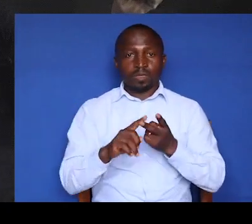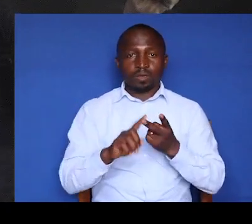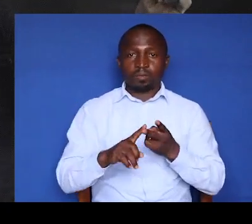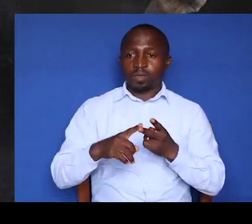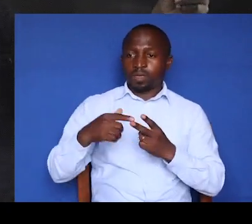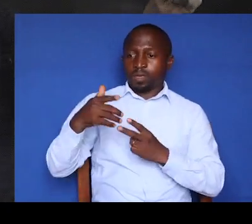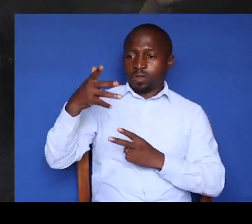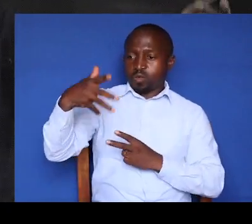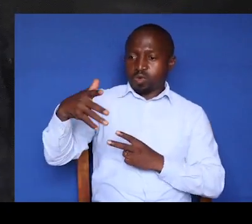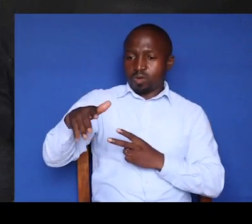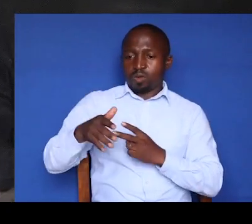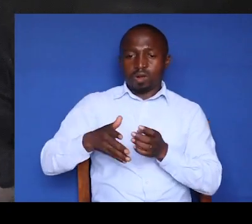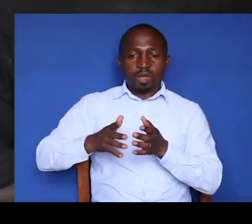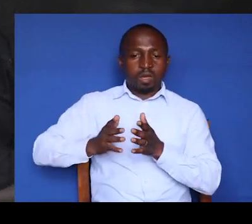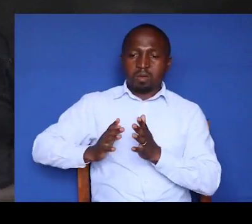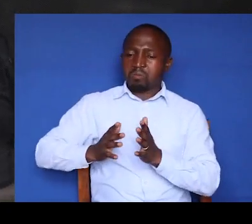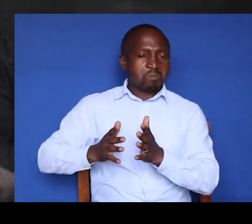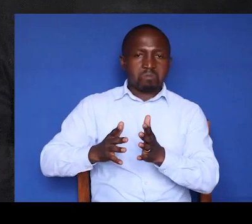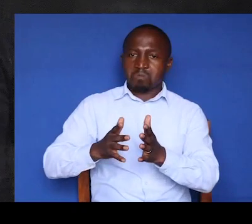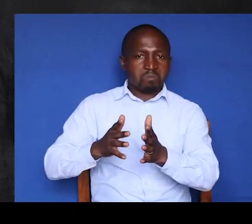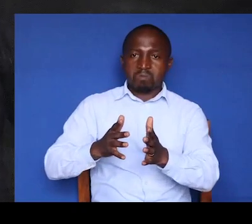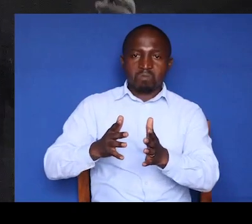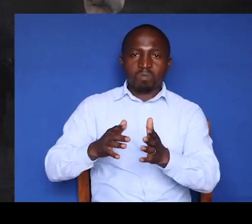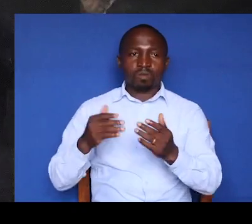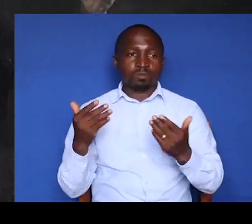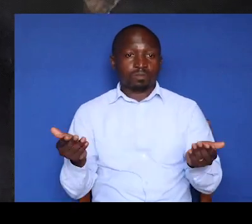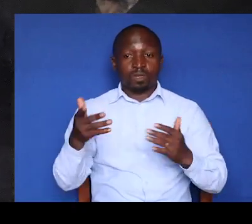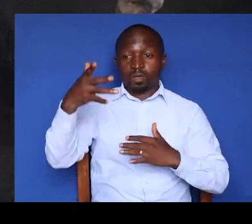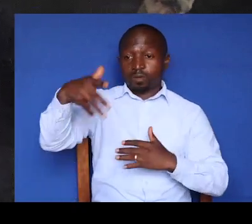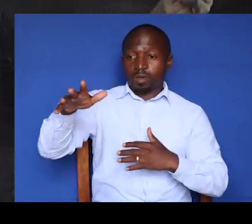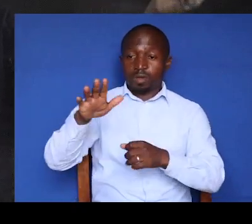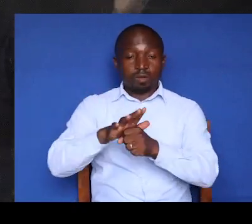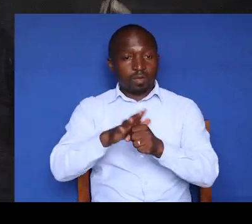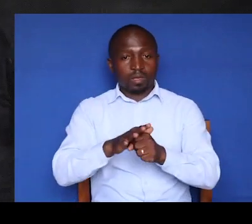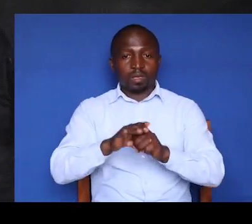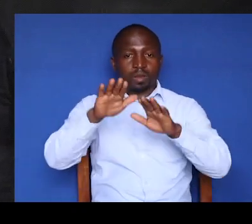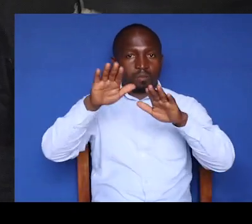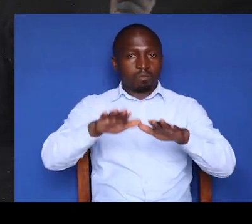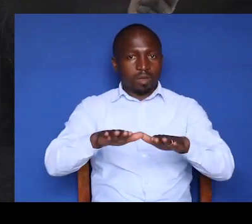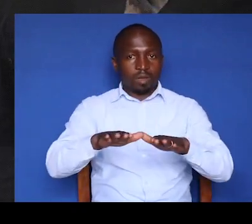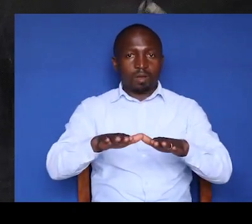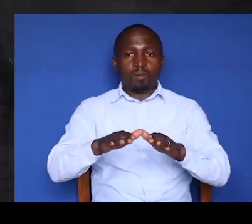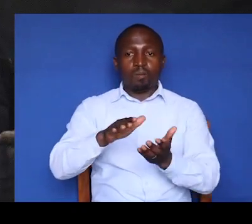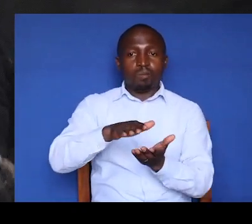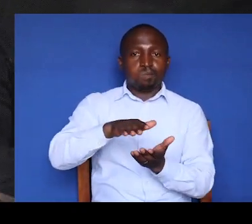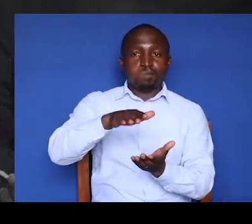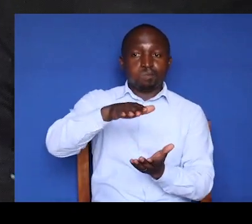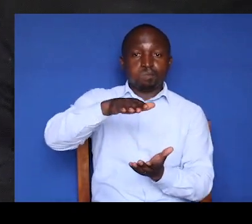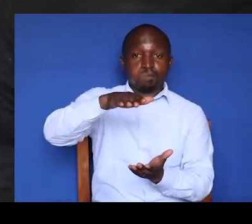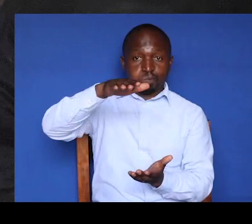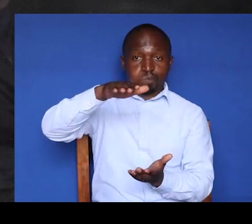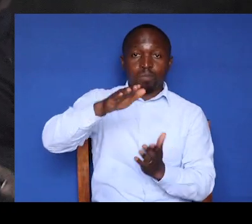free flow of water restricted here, thus much water retained at the surface, rivers